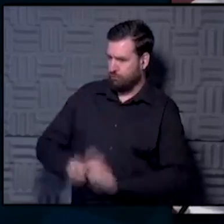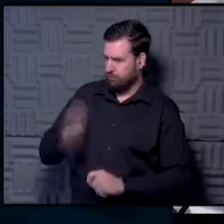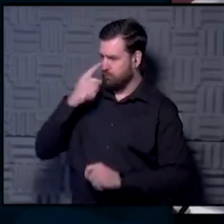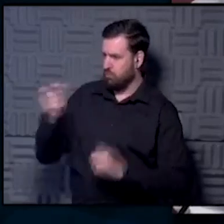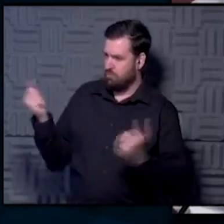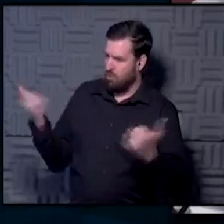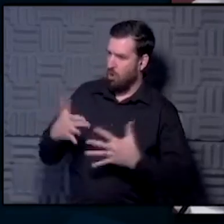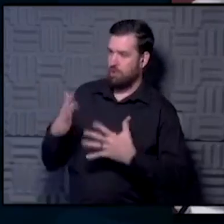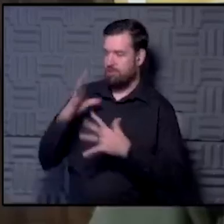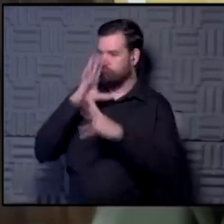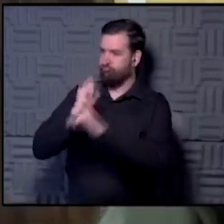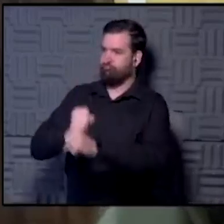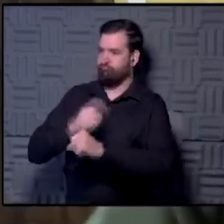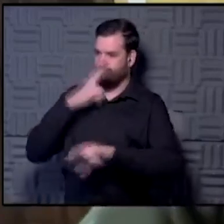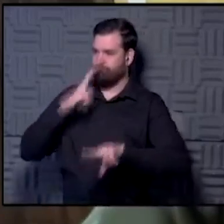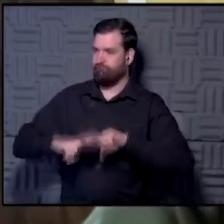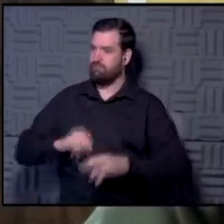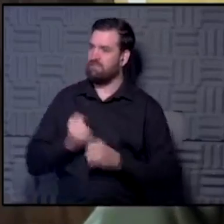attraction safe.